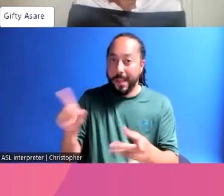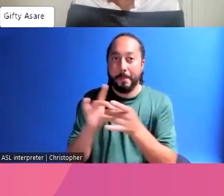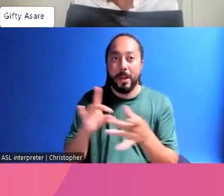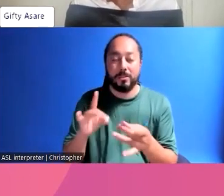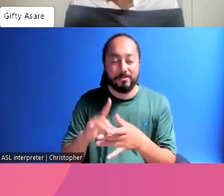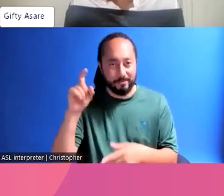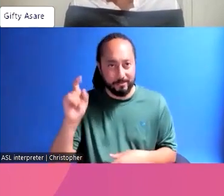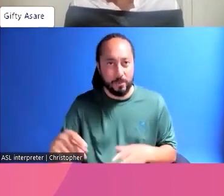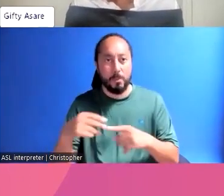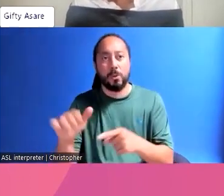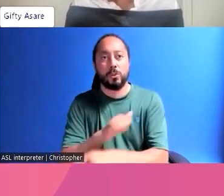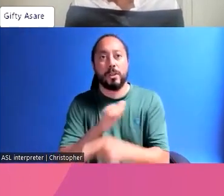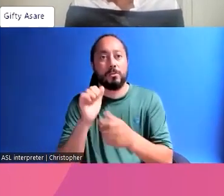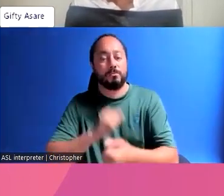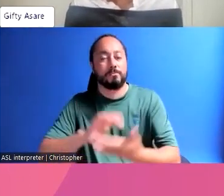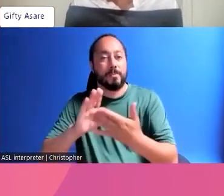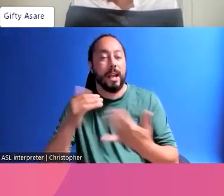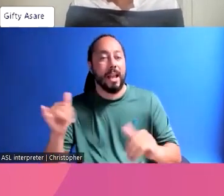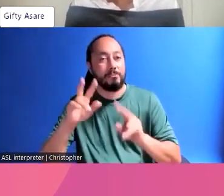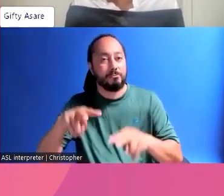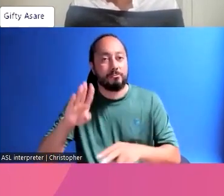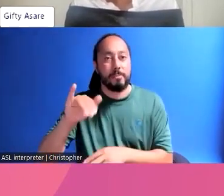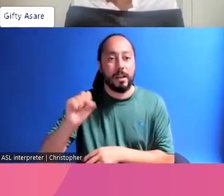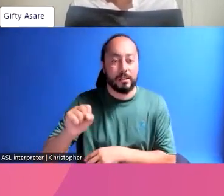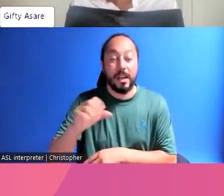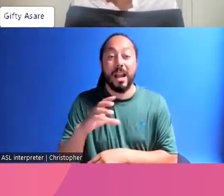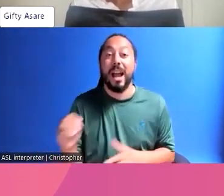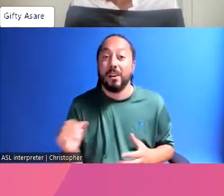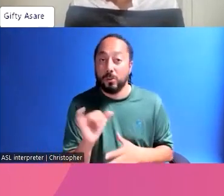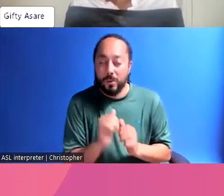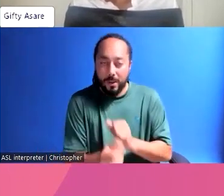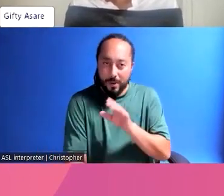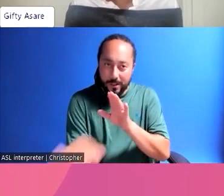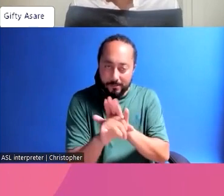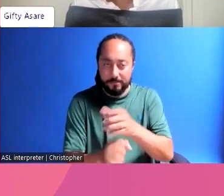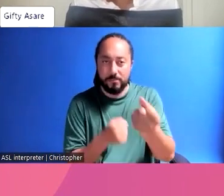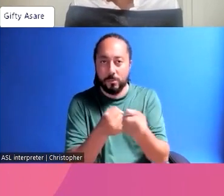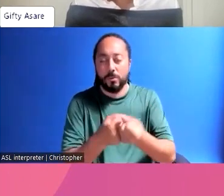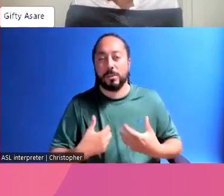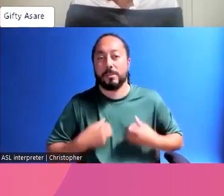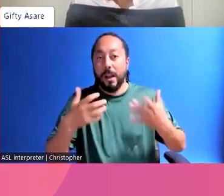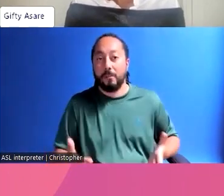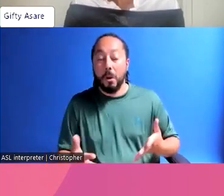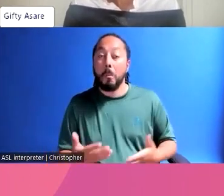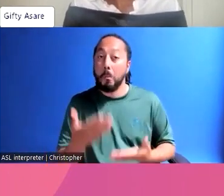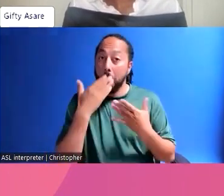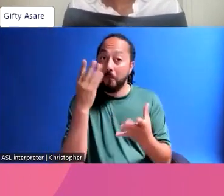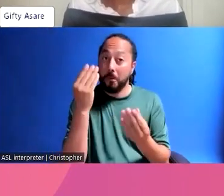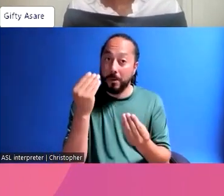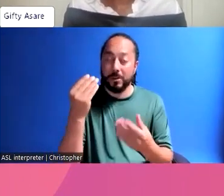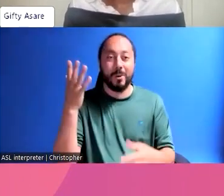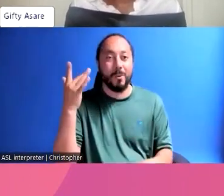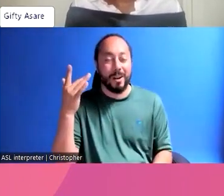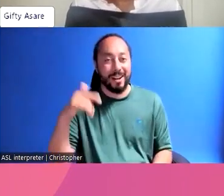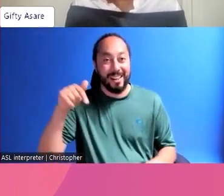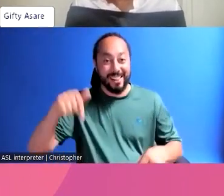confront biases, to be able to identify and support survivors, which is good to know because people are at this webinar